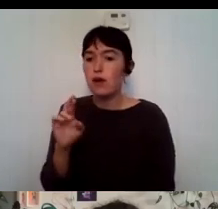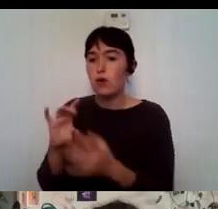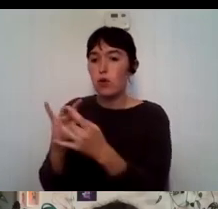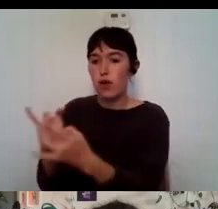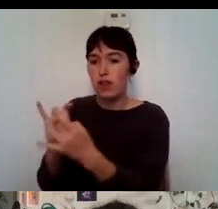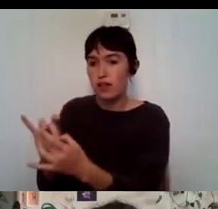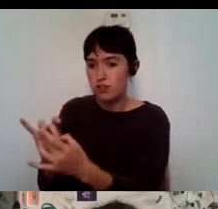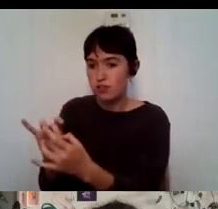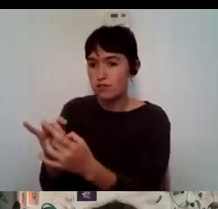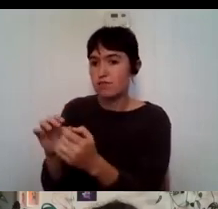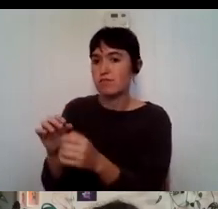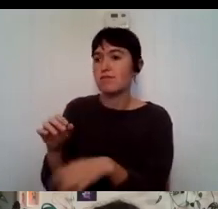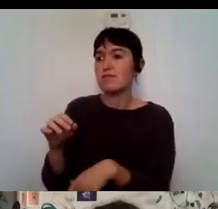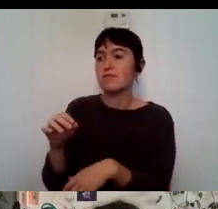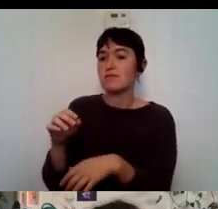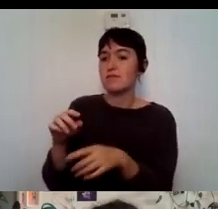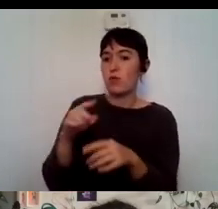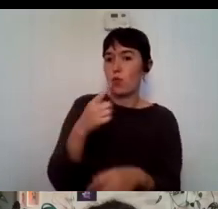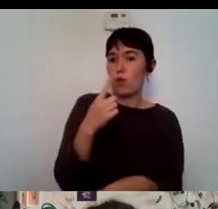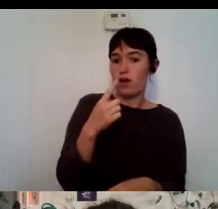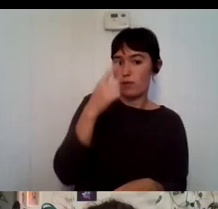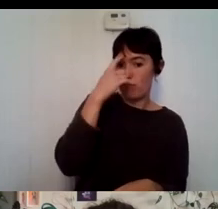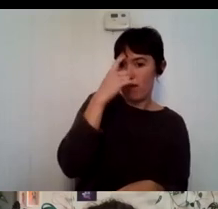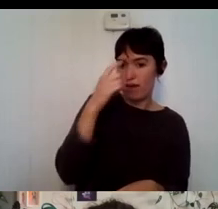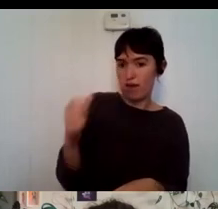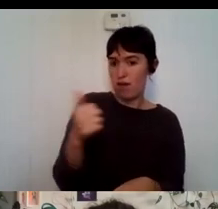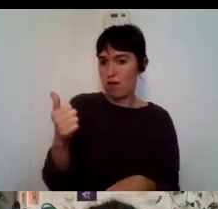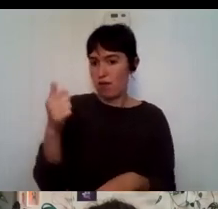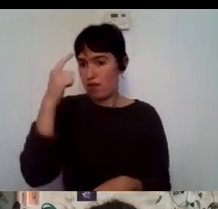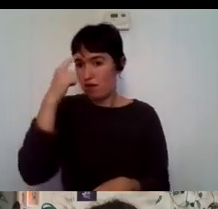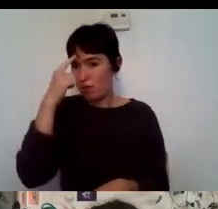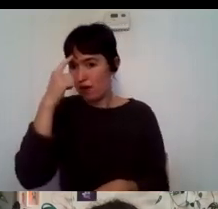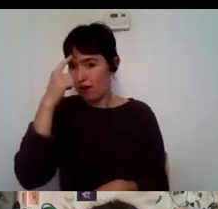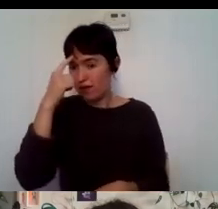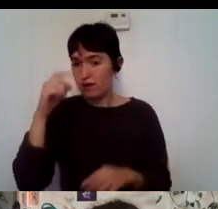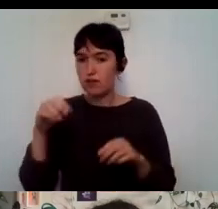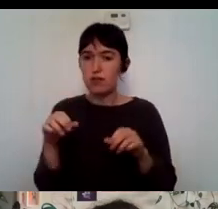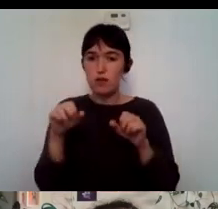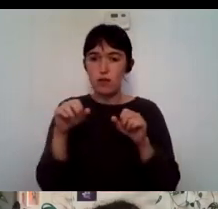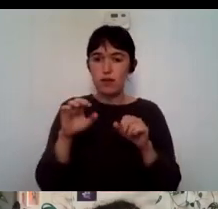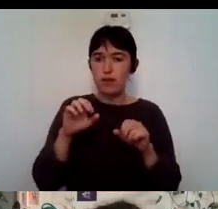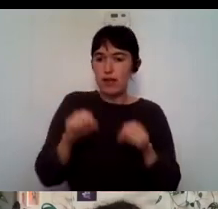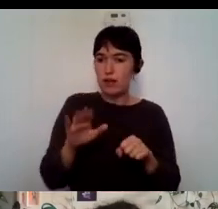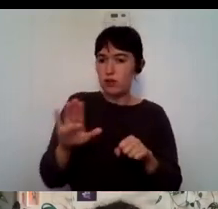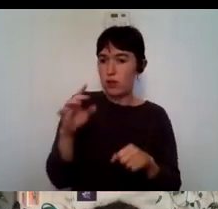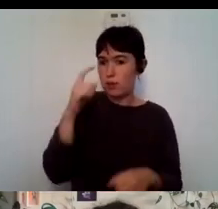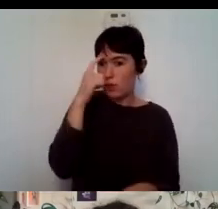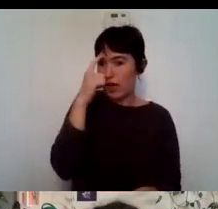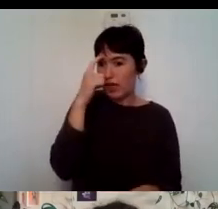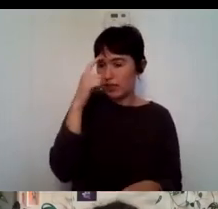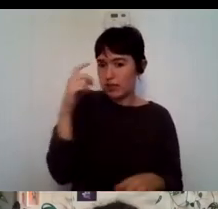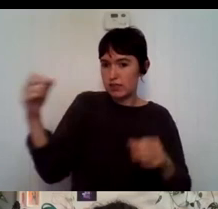is almost seeing, are your brains remotely in sync with one another? Are the